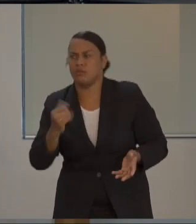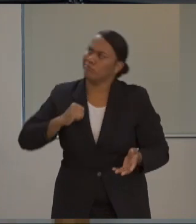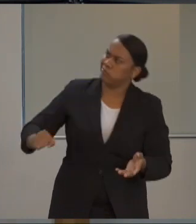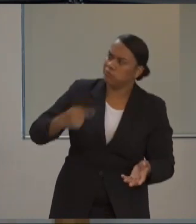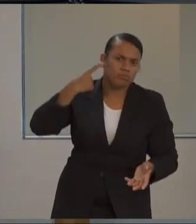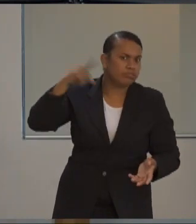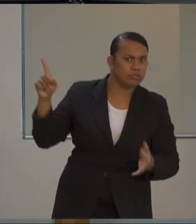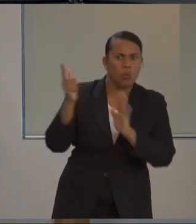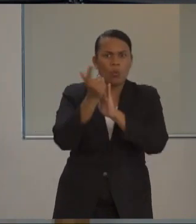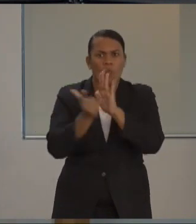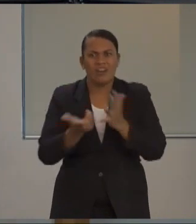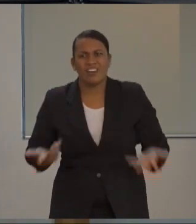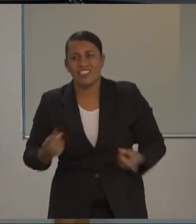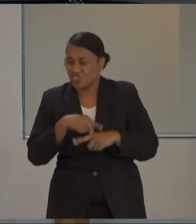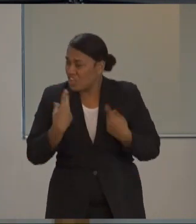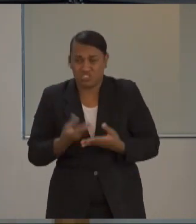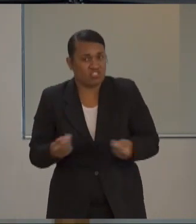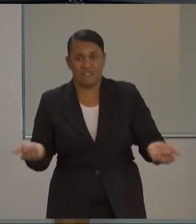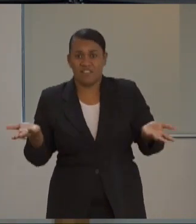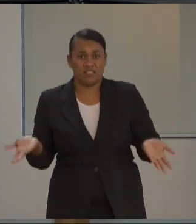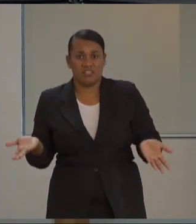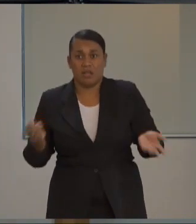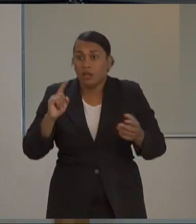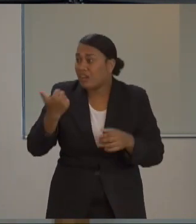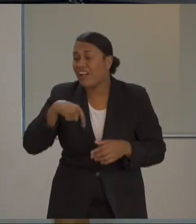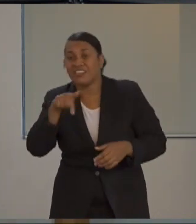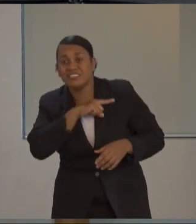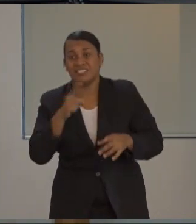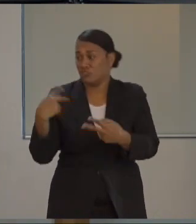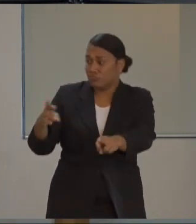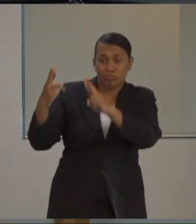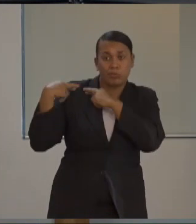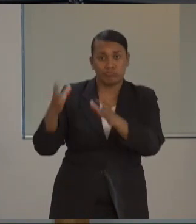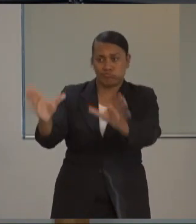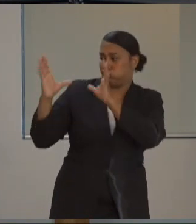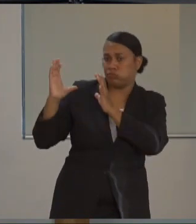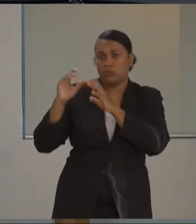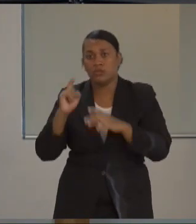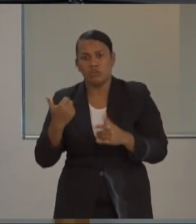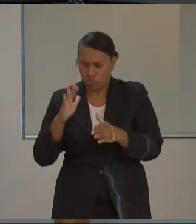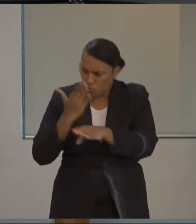we have to deal with that. But we need to all play our part in fighting this.